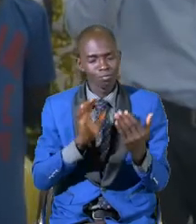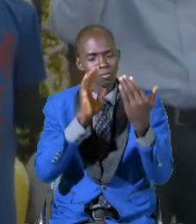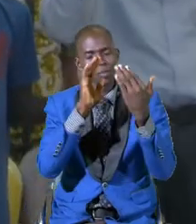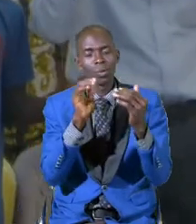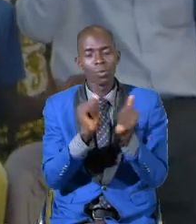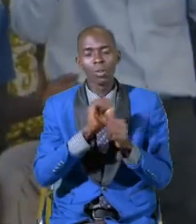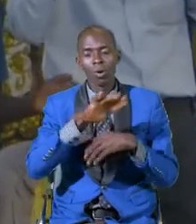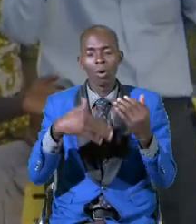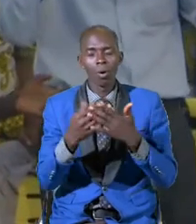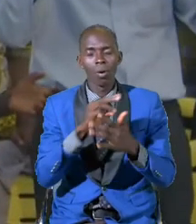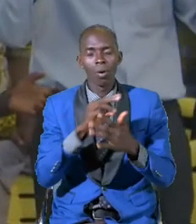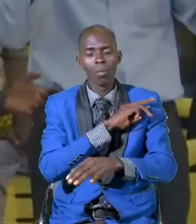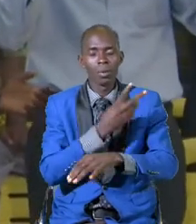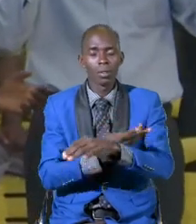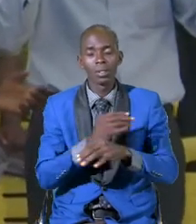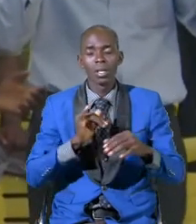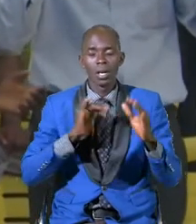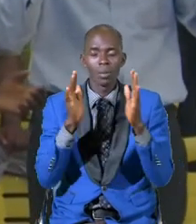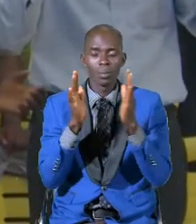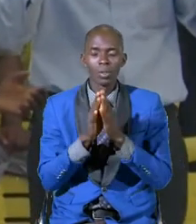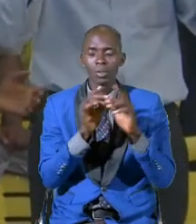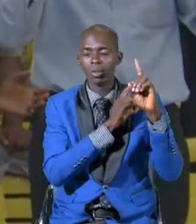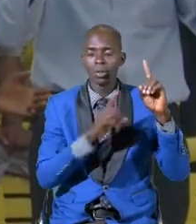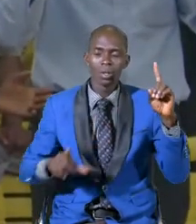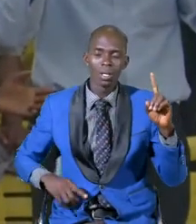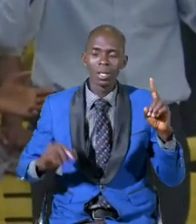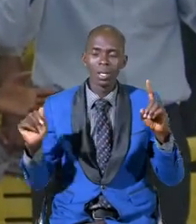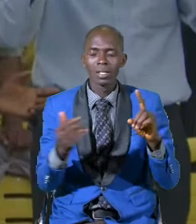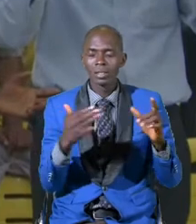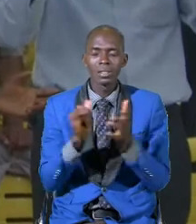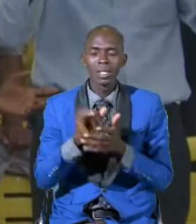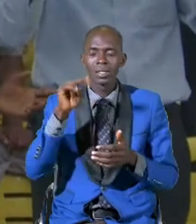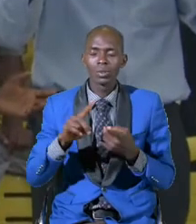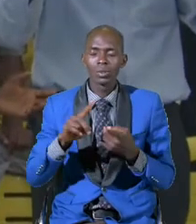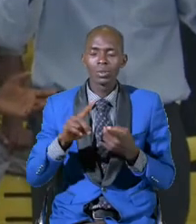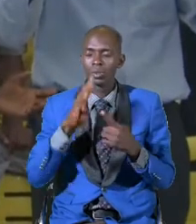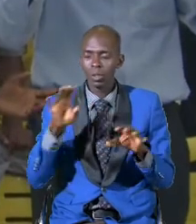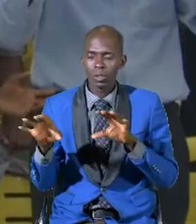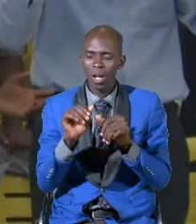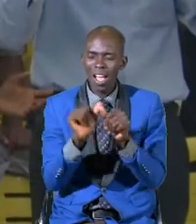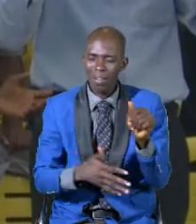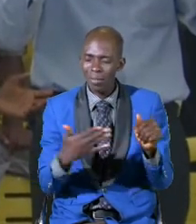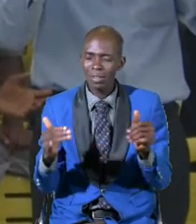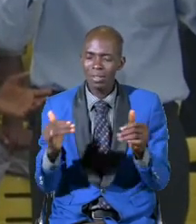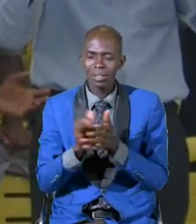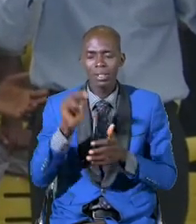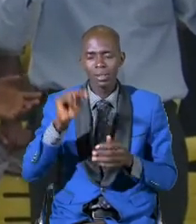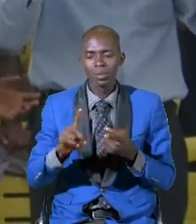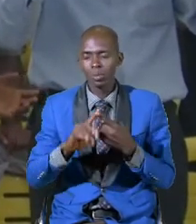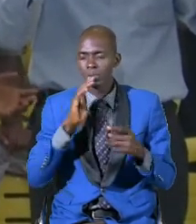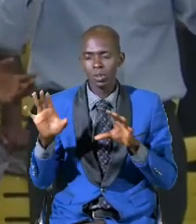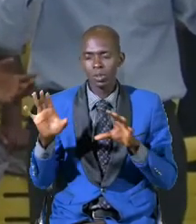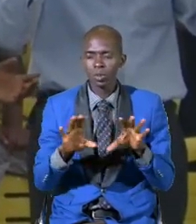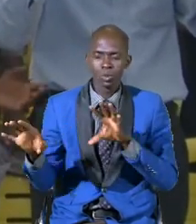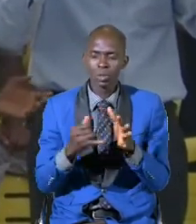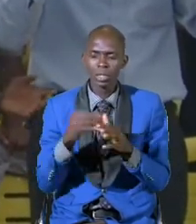I pray, Lord, anything that needs to be done, everything that needs to be done, do it in